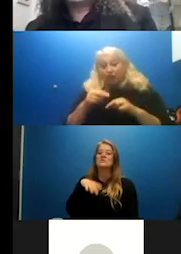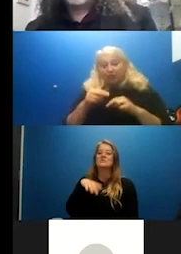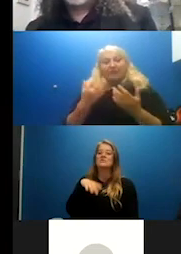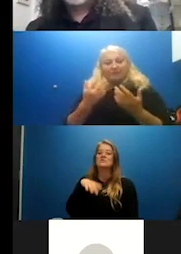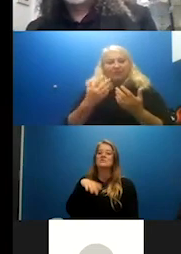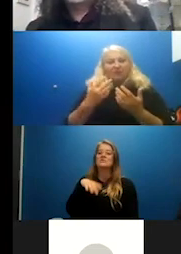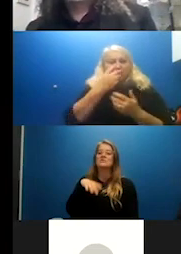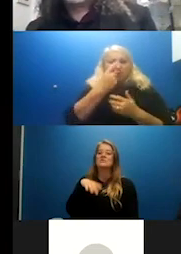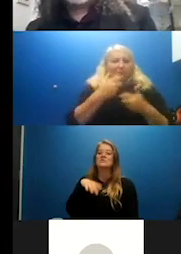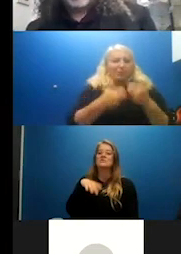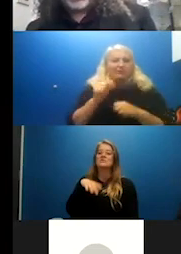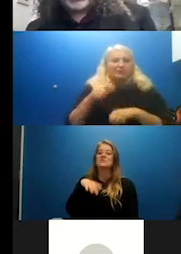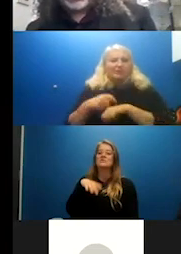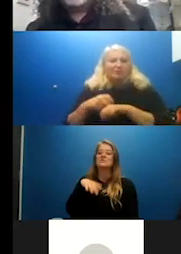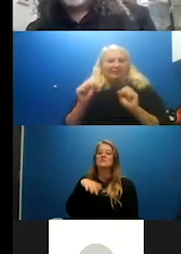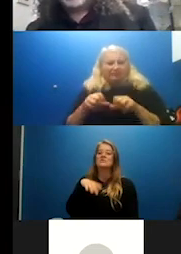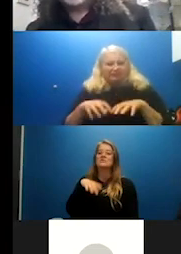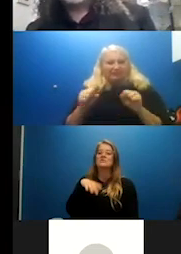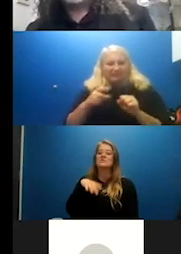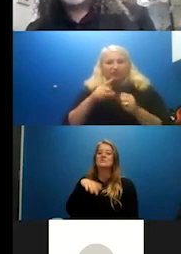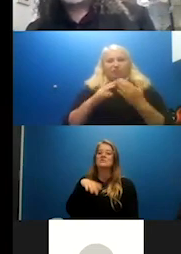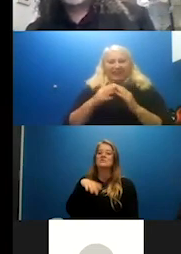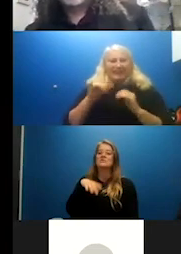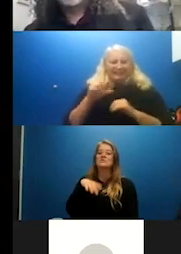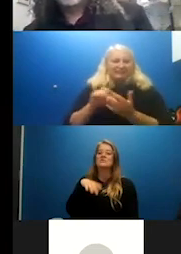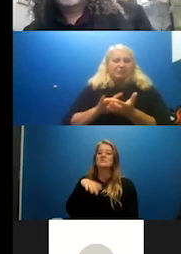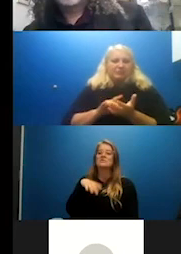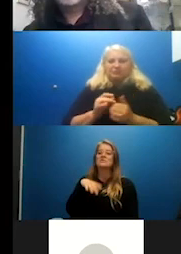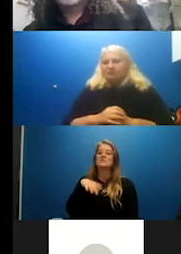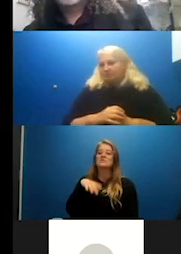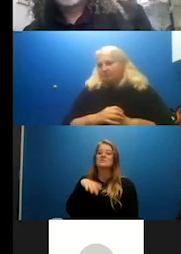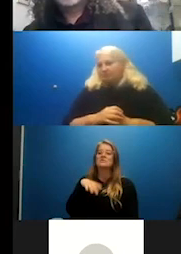its wellness by the community being the medicine.